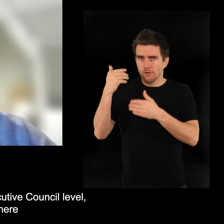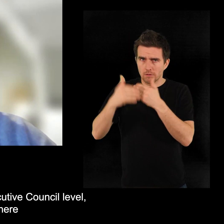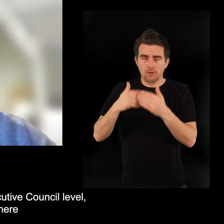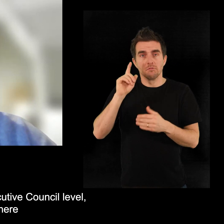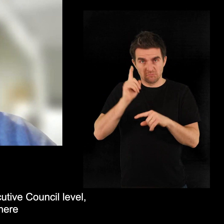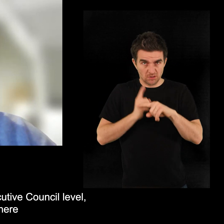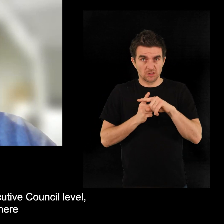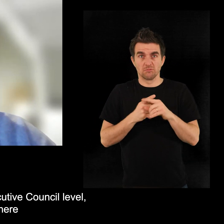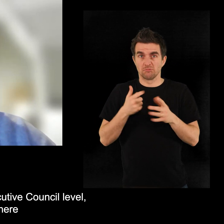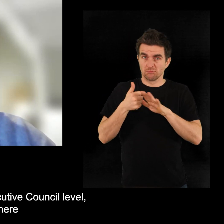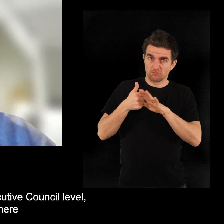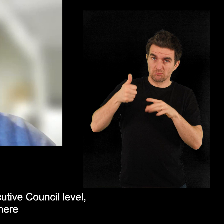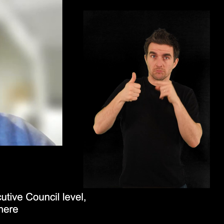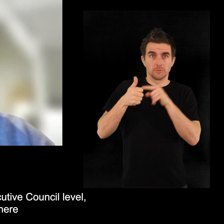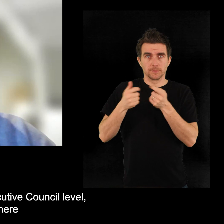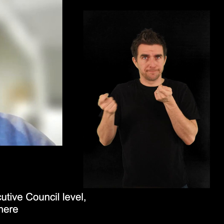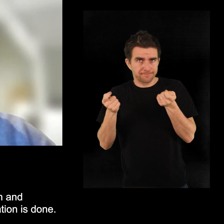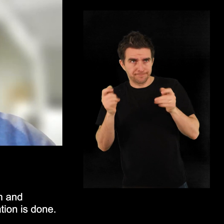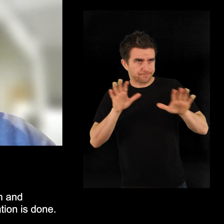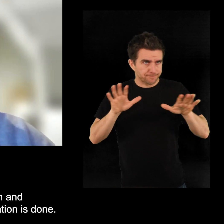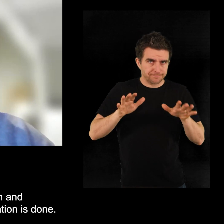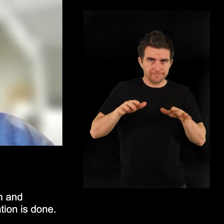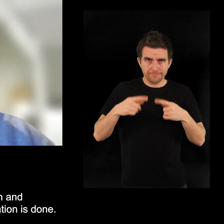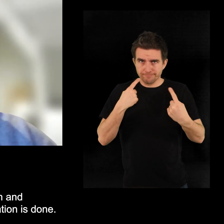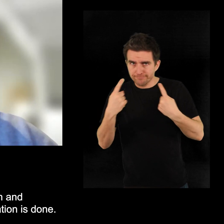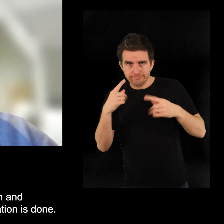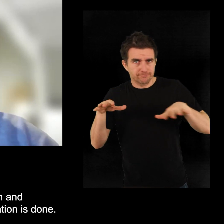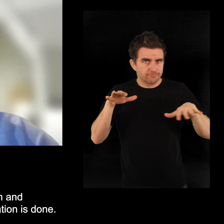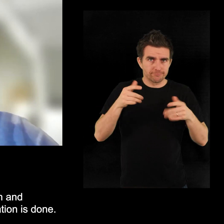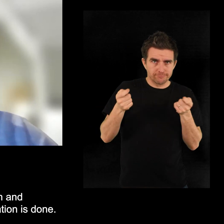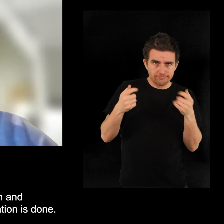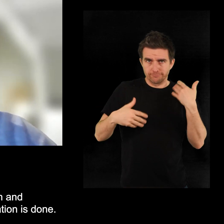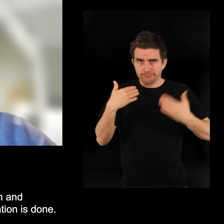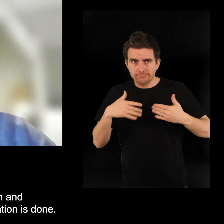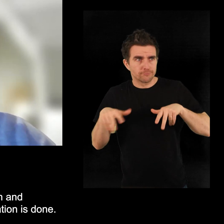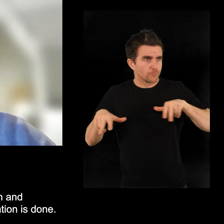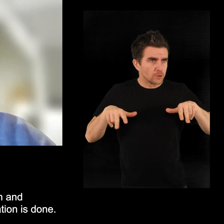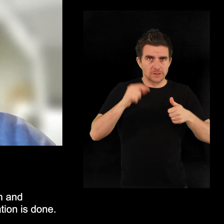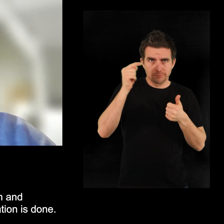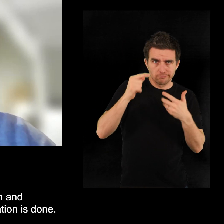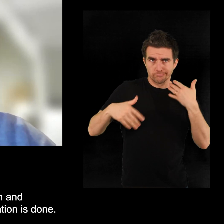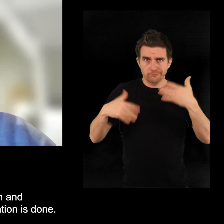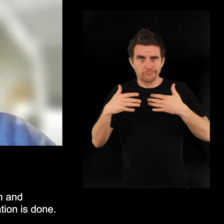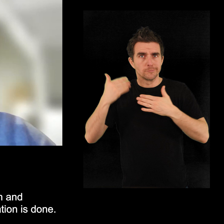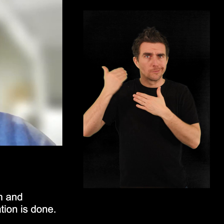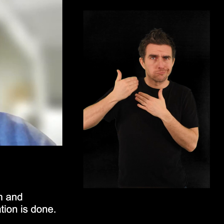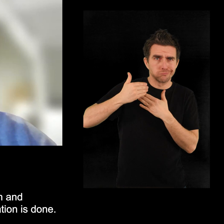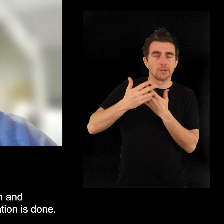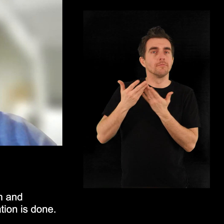but also at the secretariat where the day-to-day administration and management of the organization is